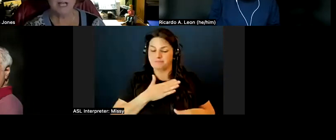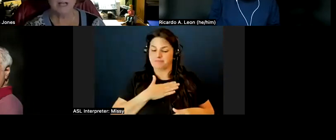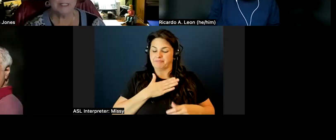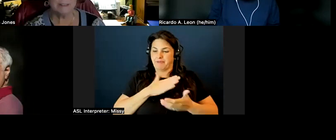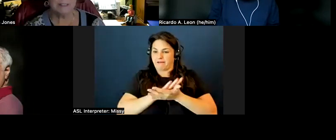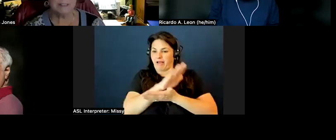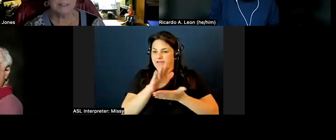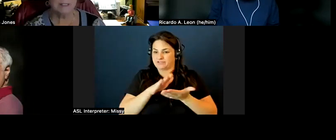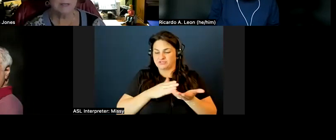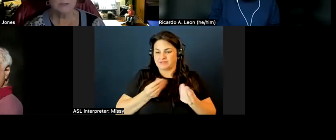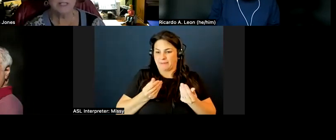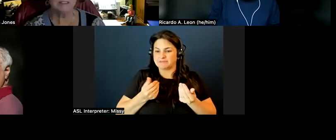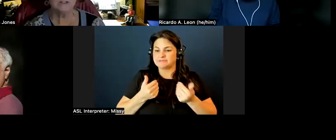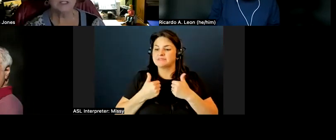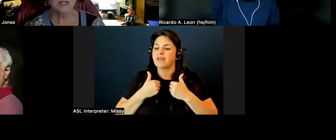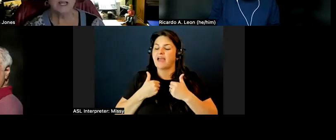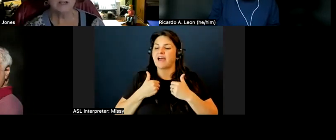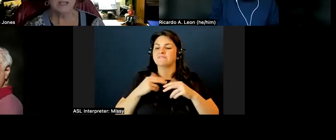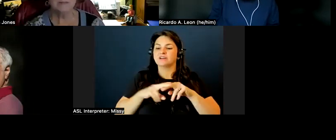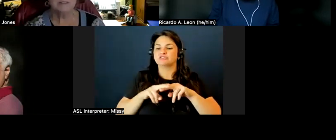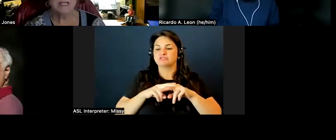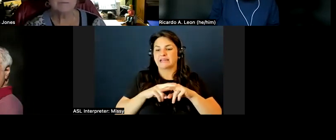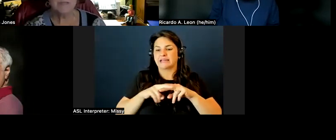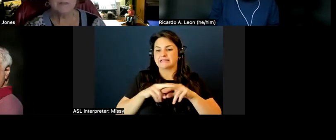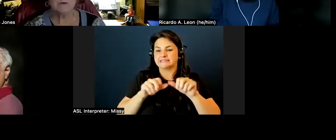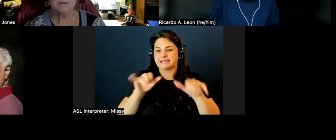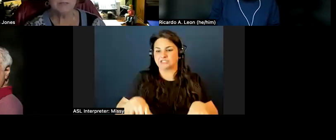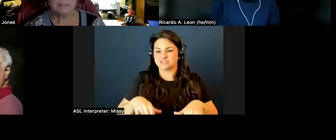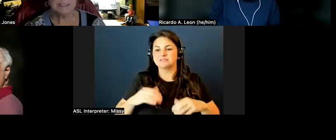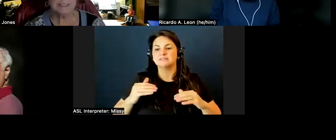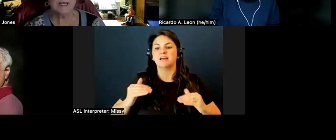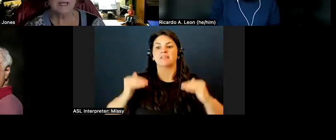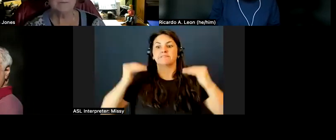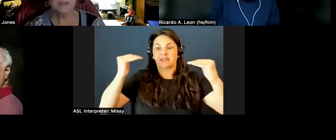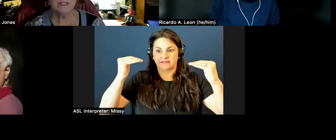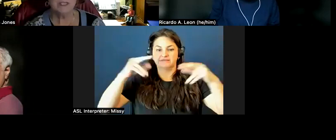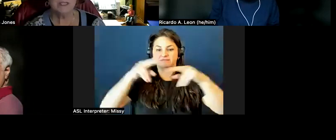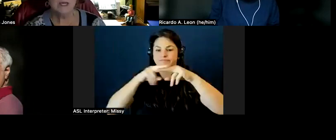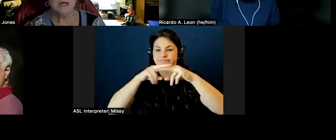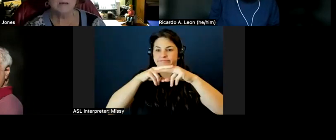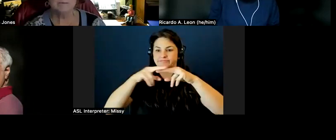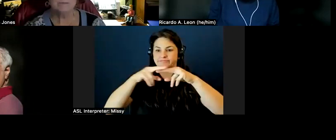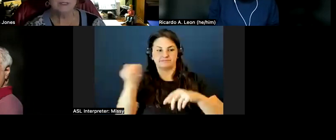an elevated station, a train station on our campus, that they were replacing